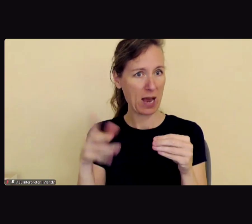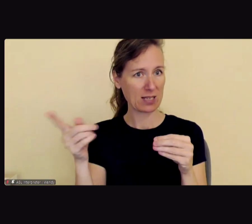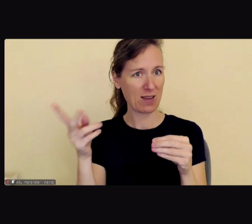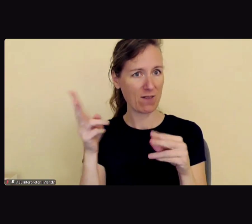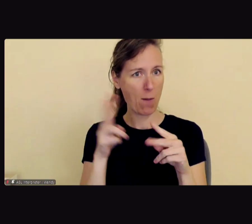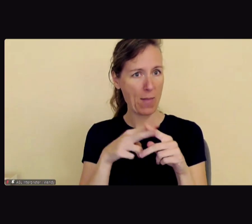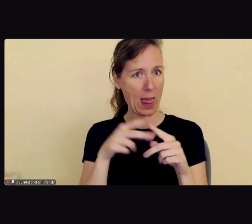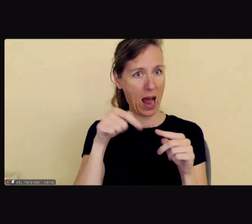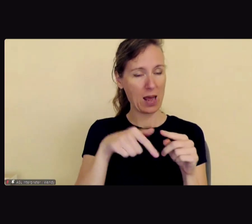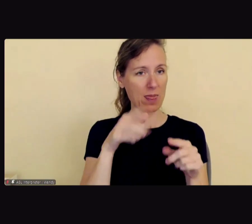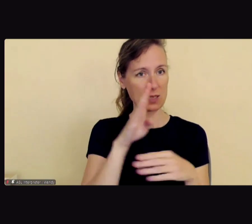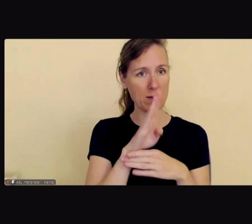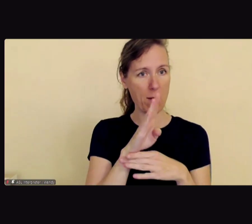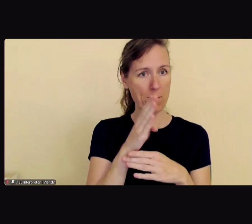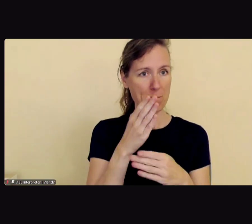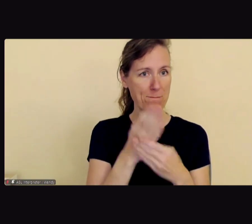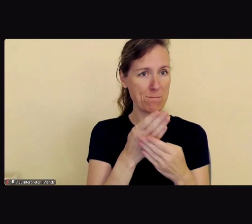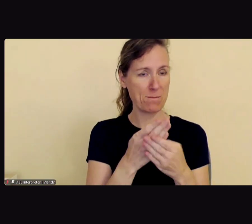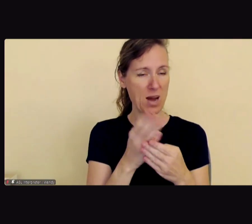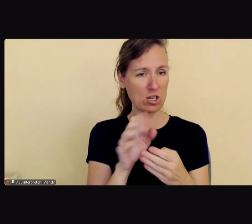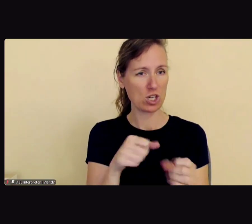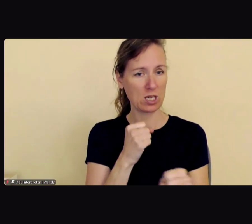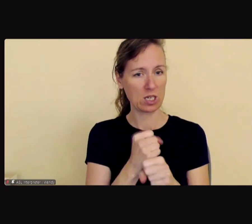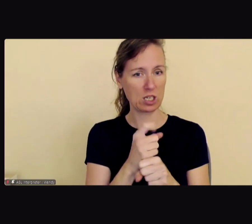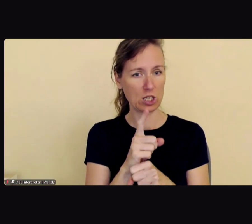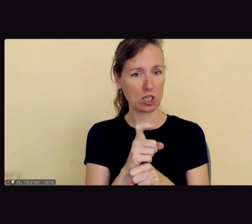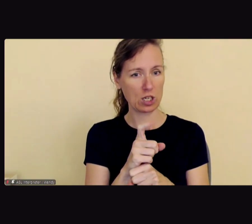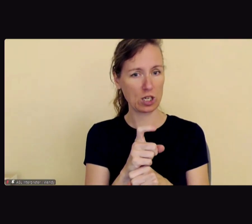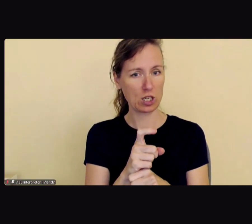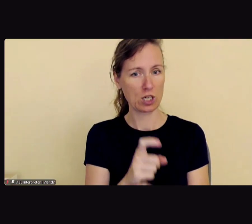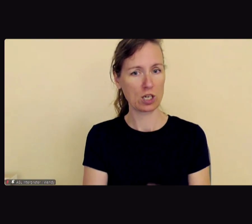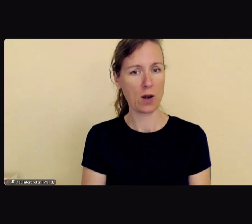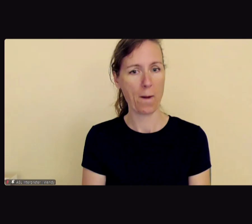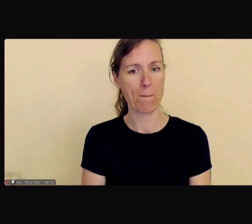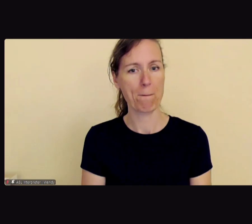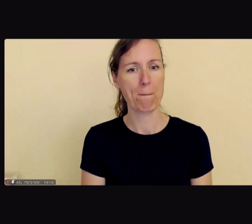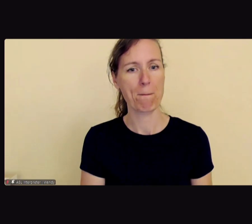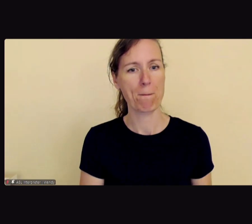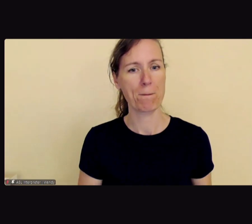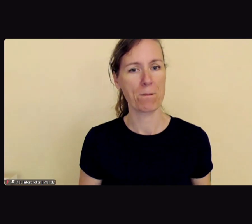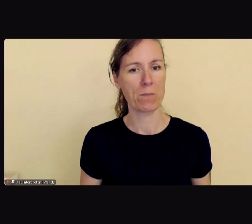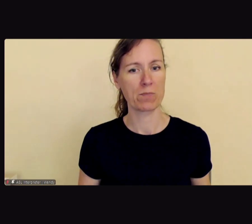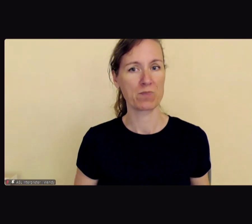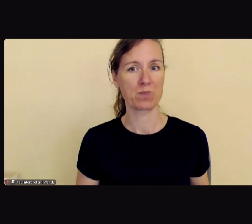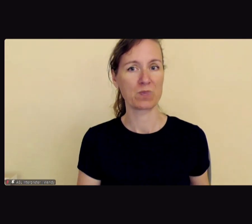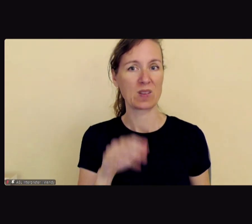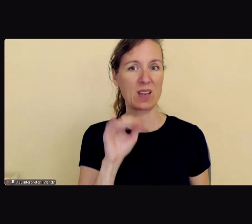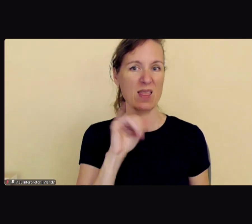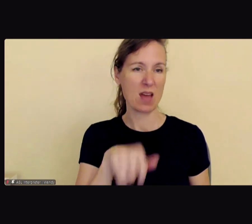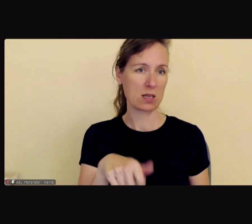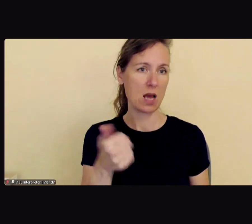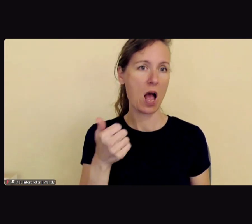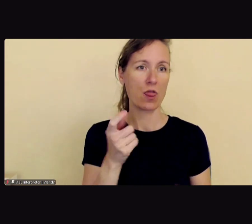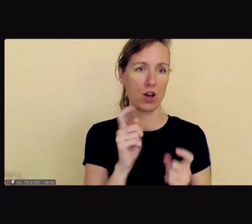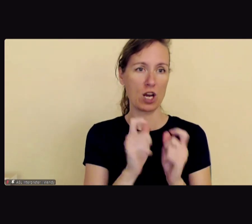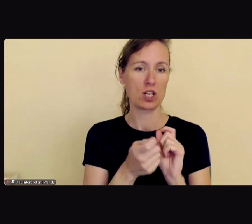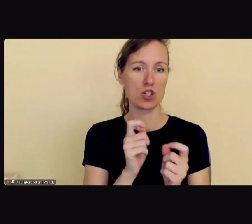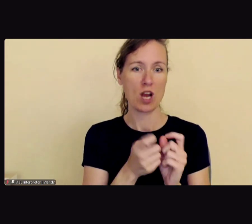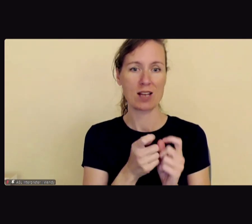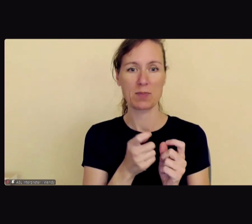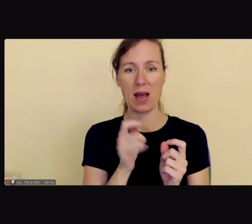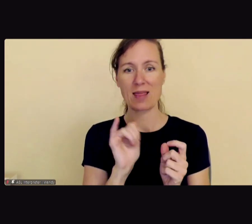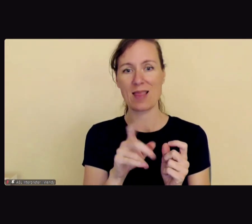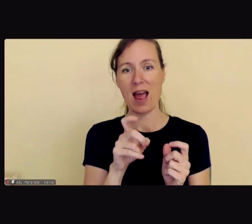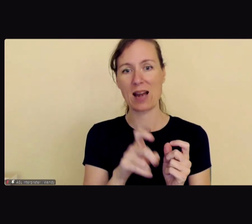here? Annexation. Yeah. No. Okay. I got that. And that's another adjustment that could potentially be made based